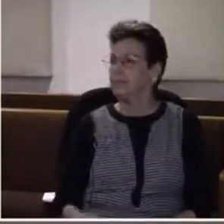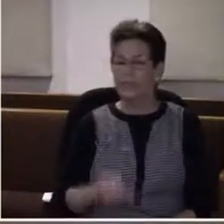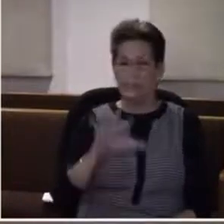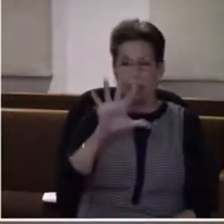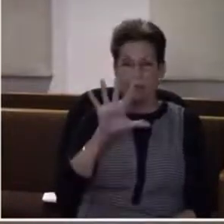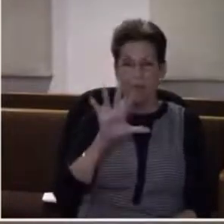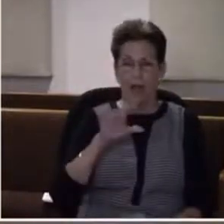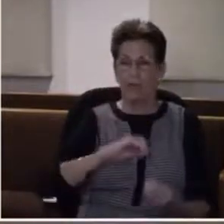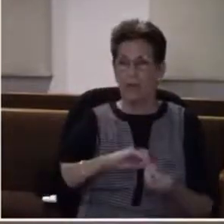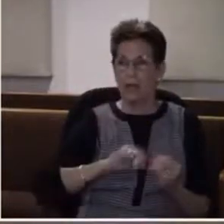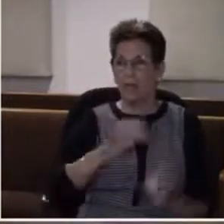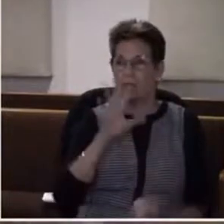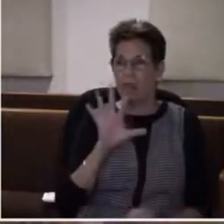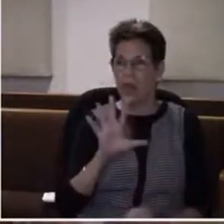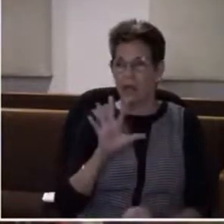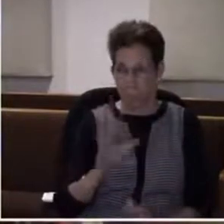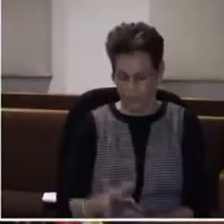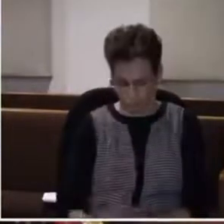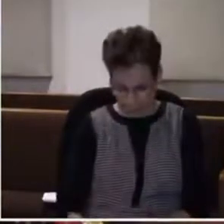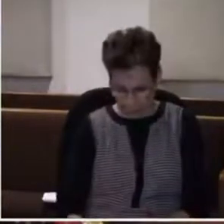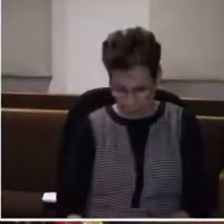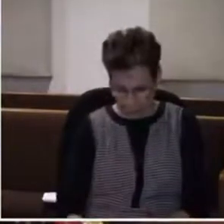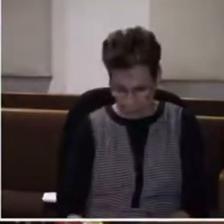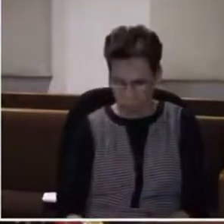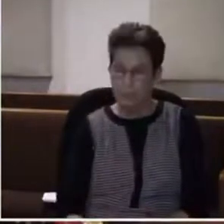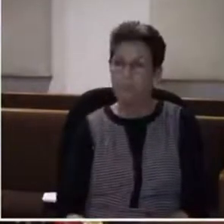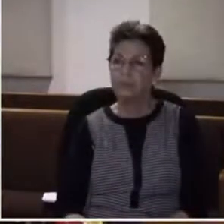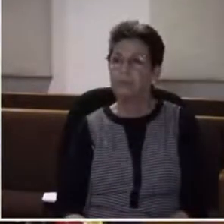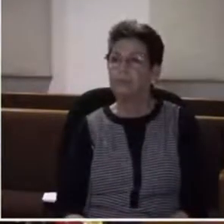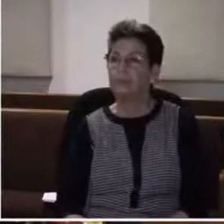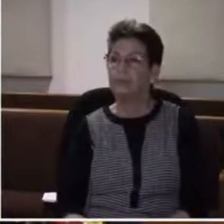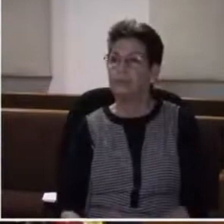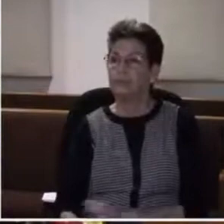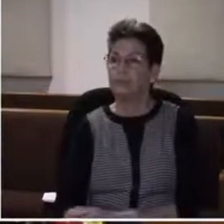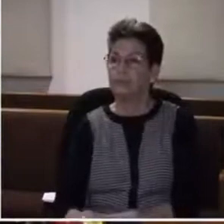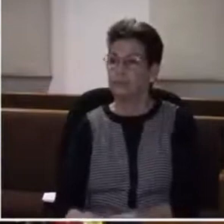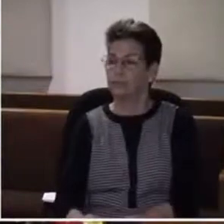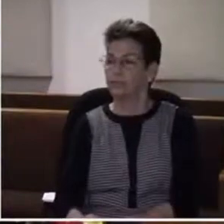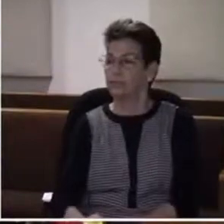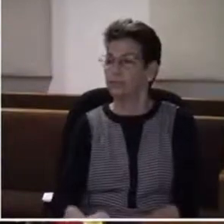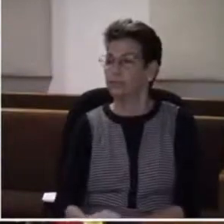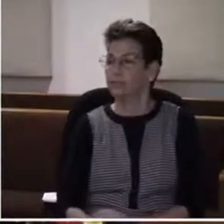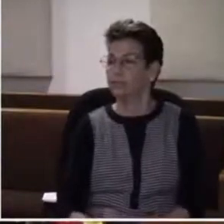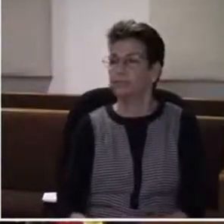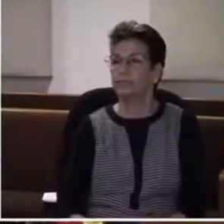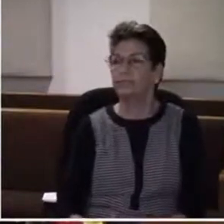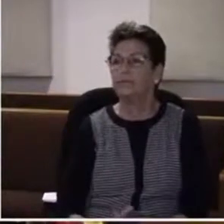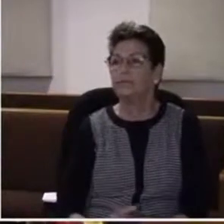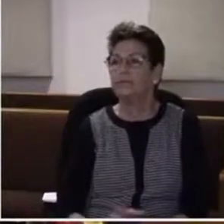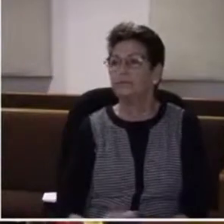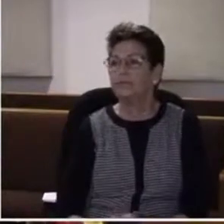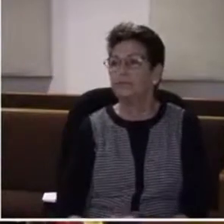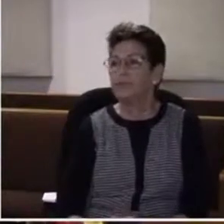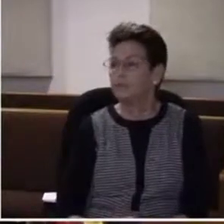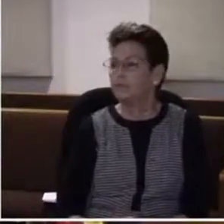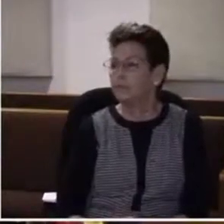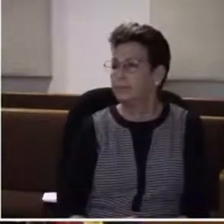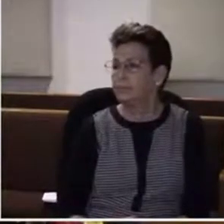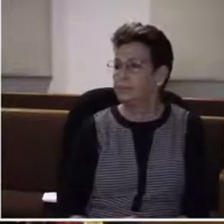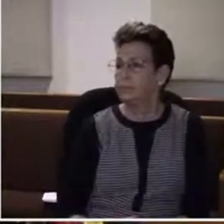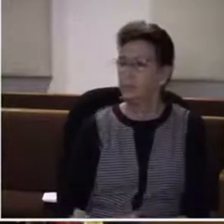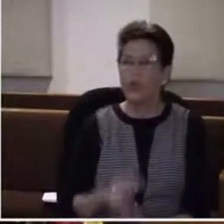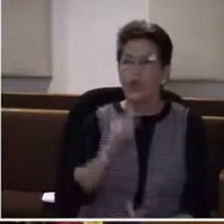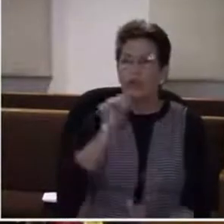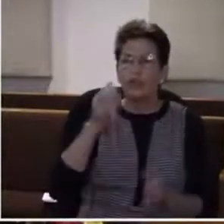don't let tragedy and poverty of this earth keep you from the riches of heaven. Doesn't mean